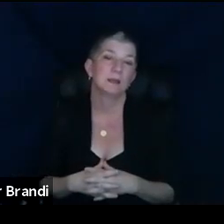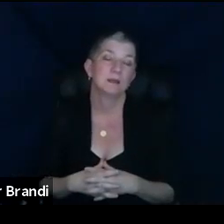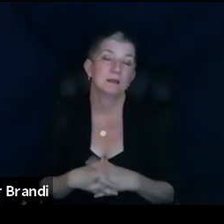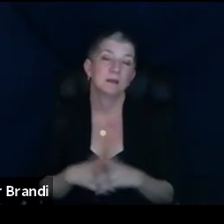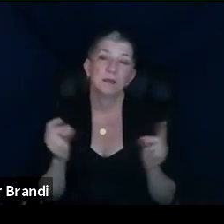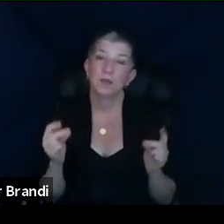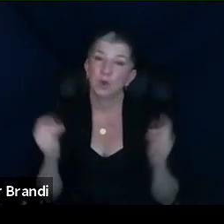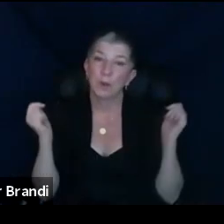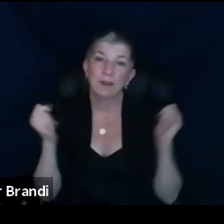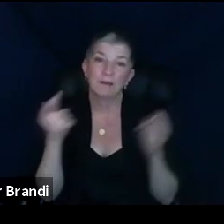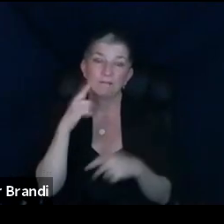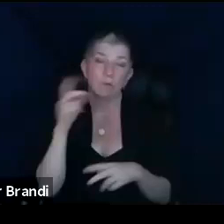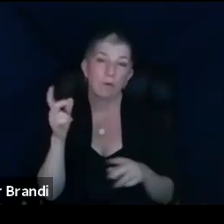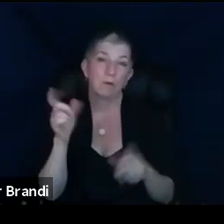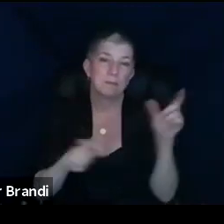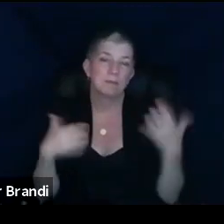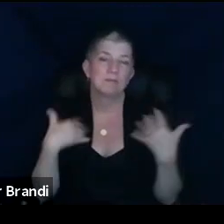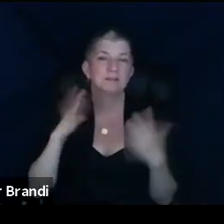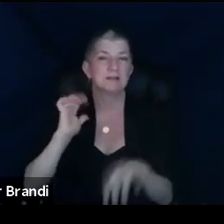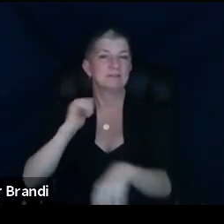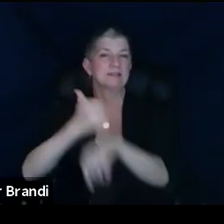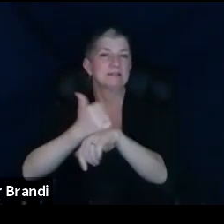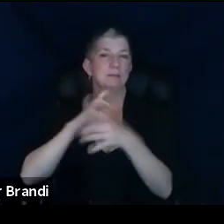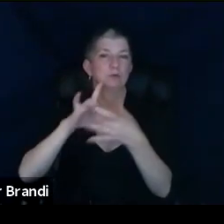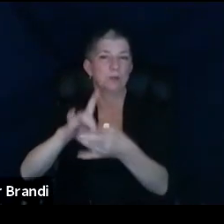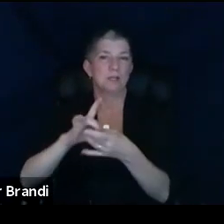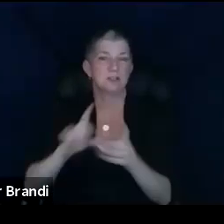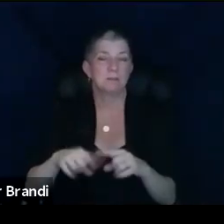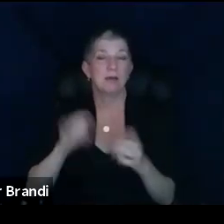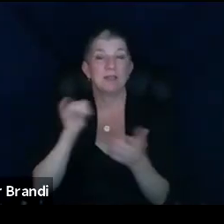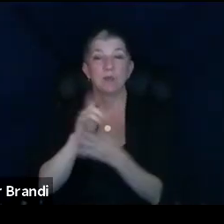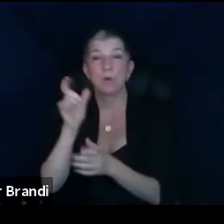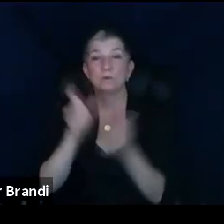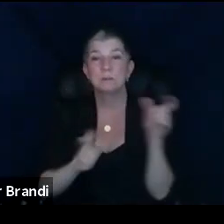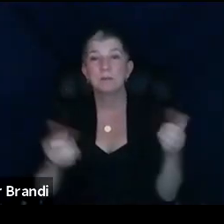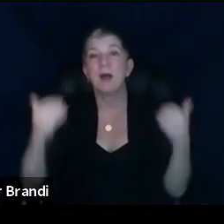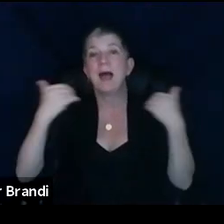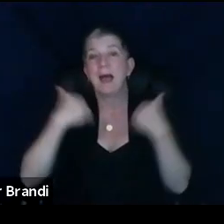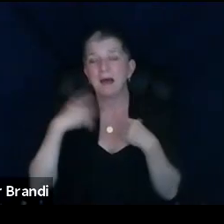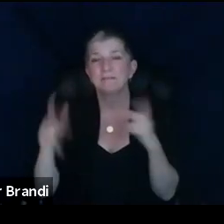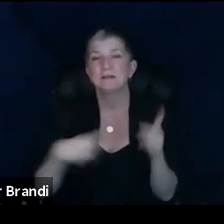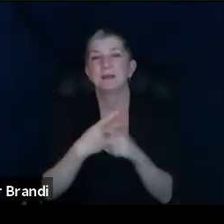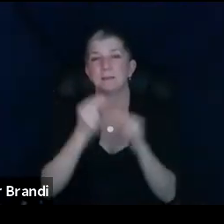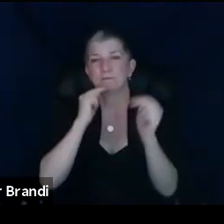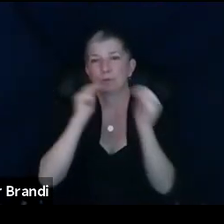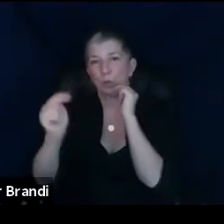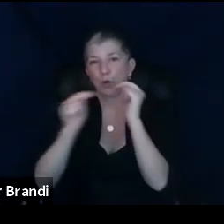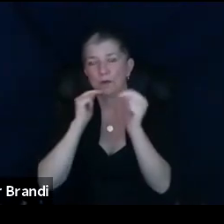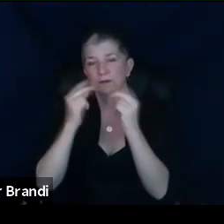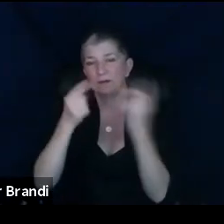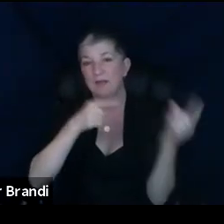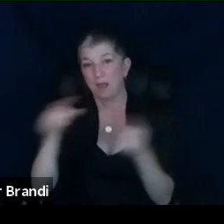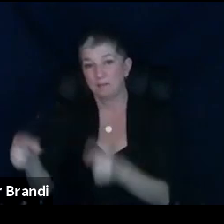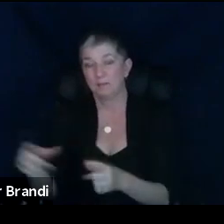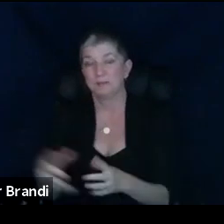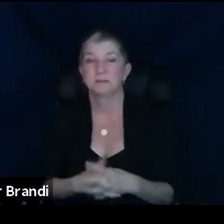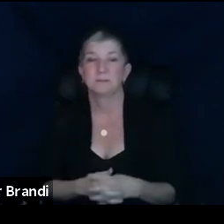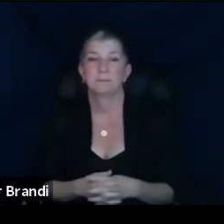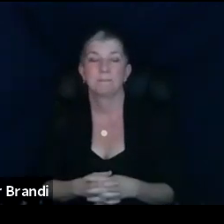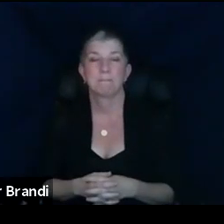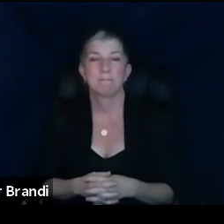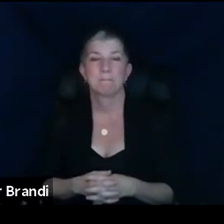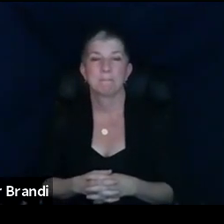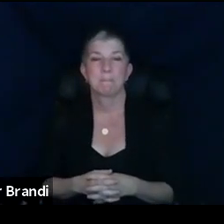quick for people who have established relationships, but even those people have a type of negotiation that does happen. So there can be